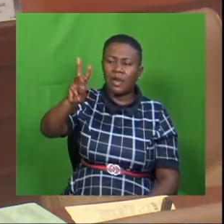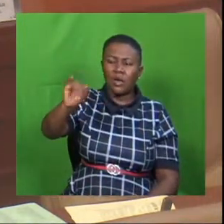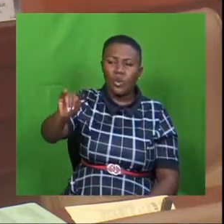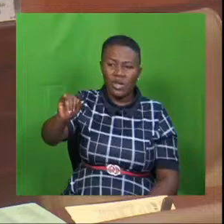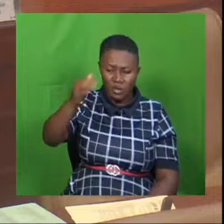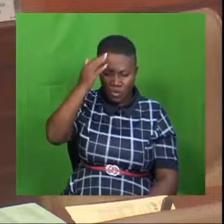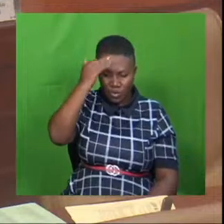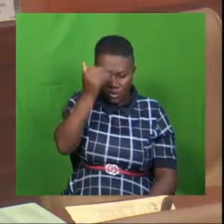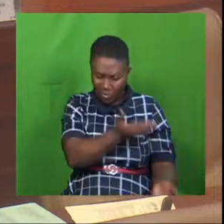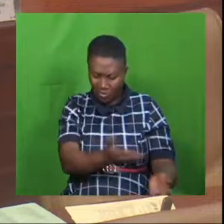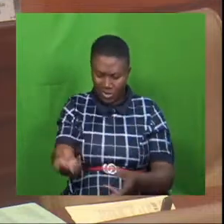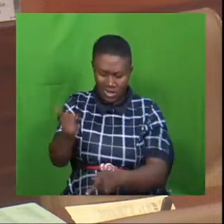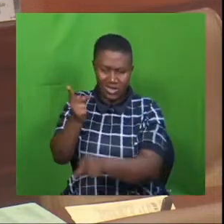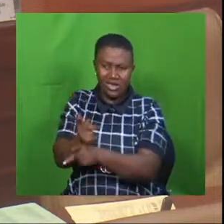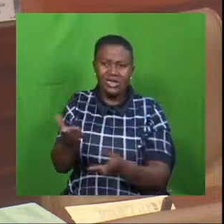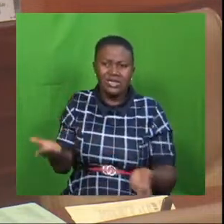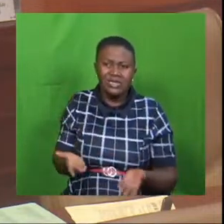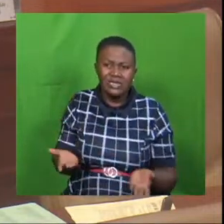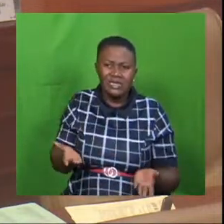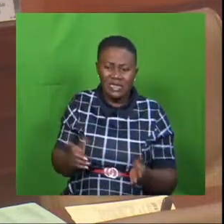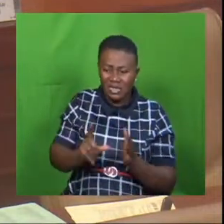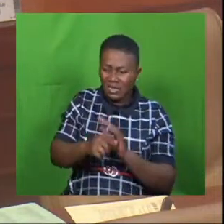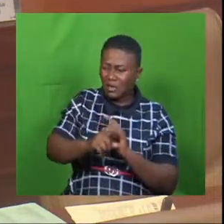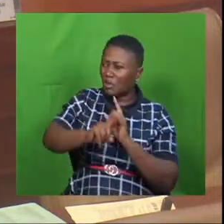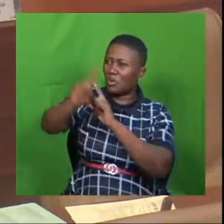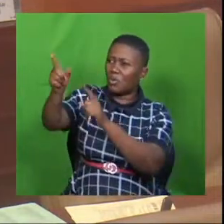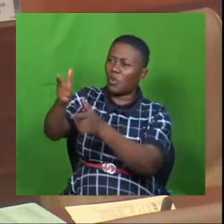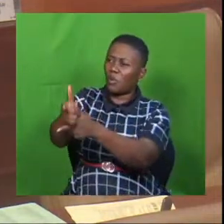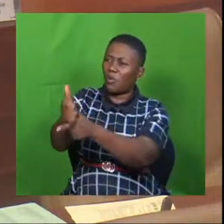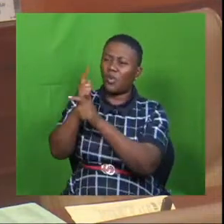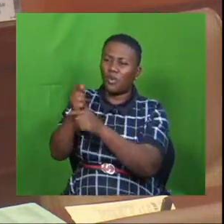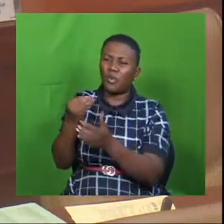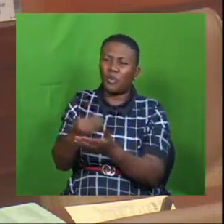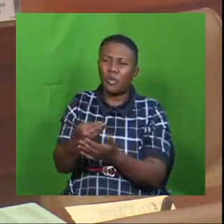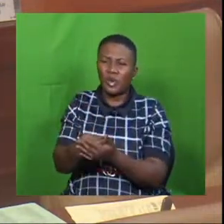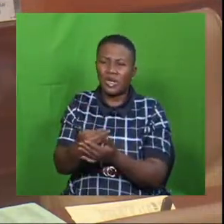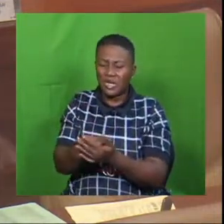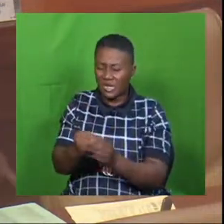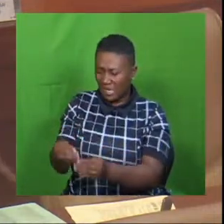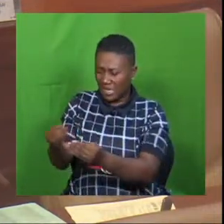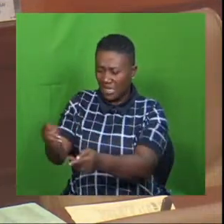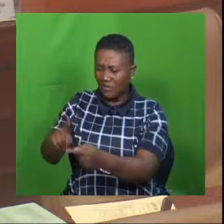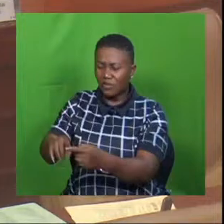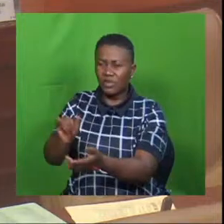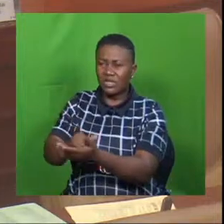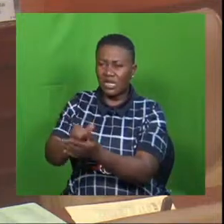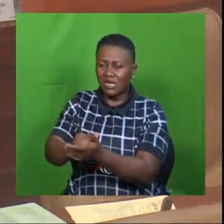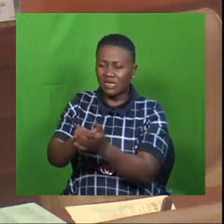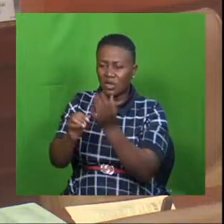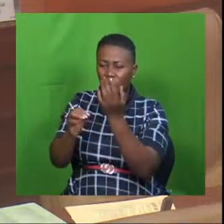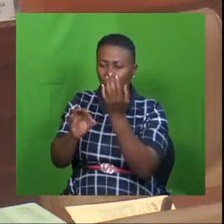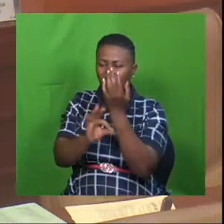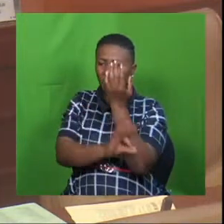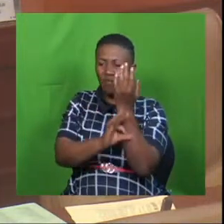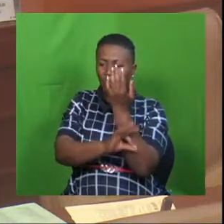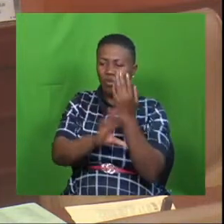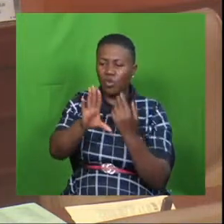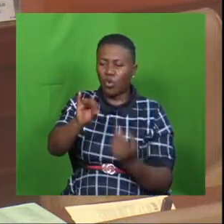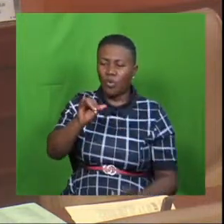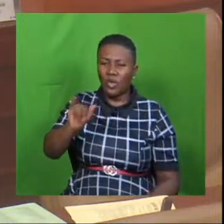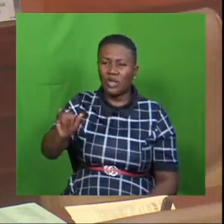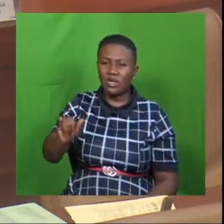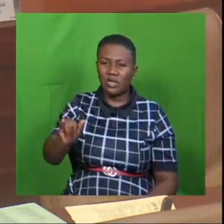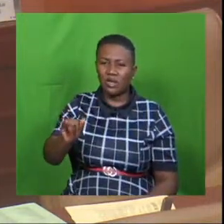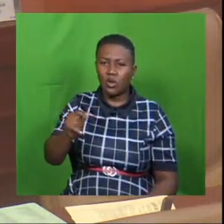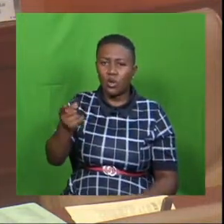and keep them in Ghana and go and borrow money that Ghanaians will pay to come and give a foreign company, whilst Ghanaian road contractors are owed